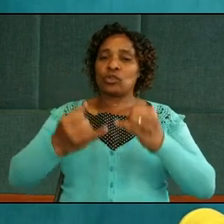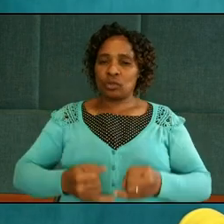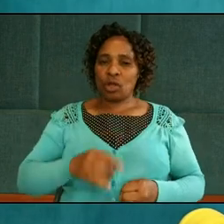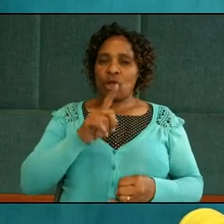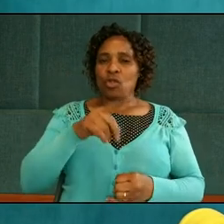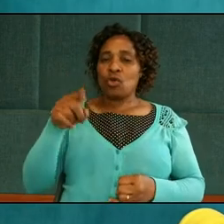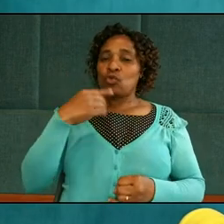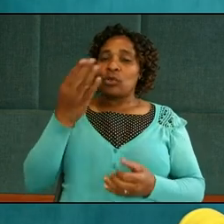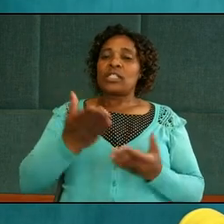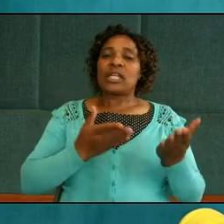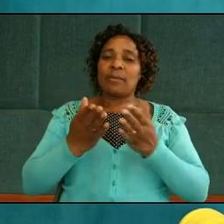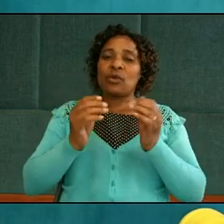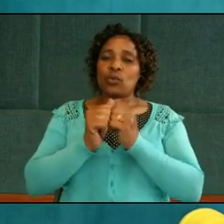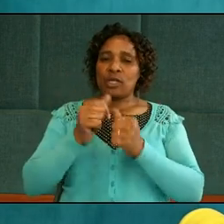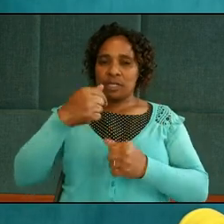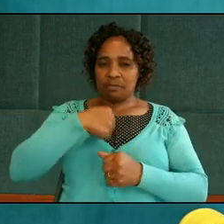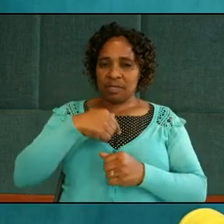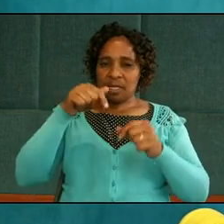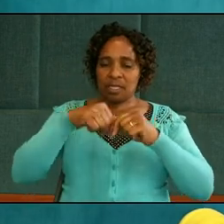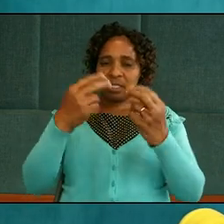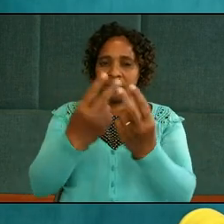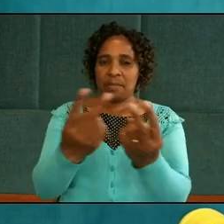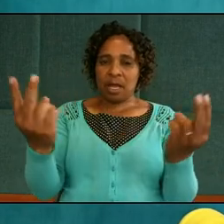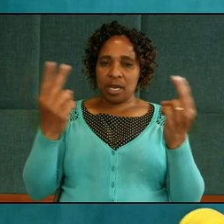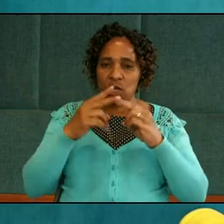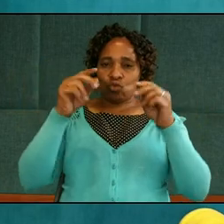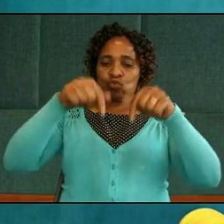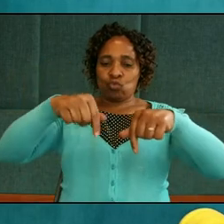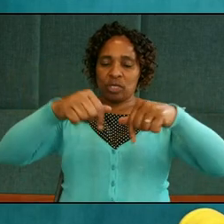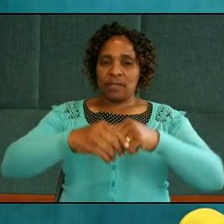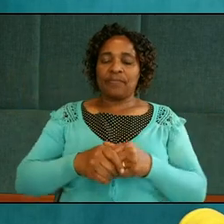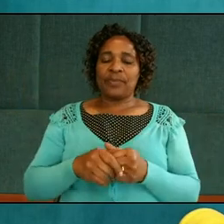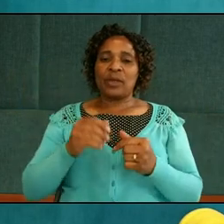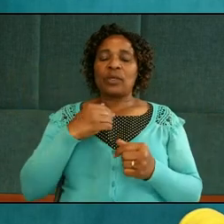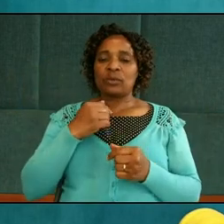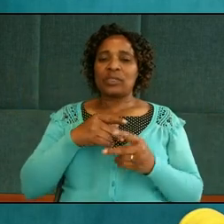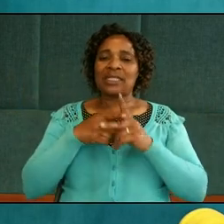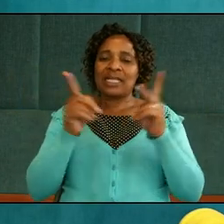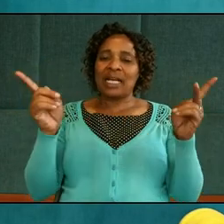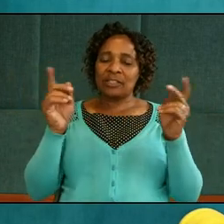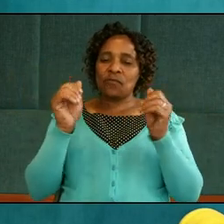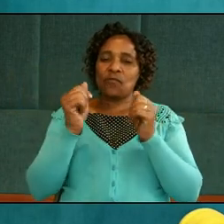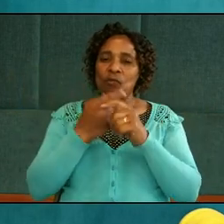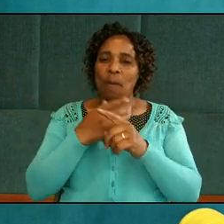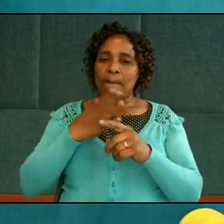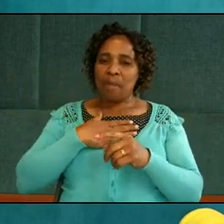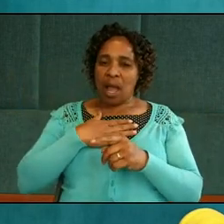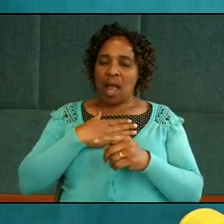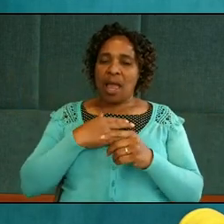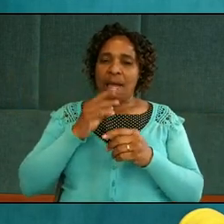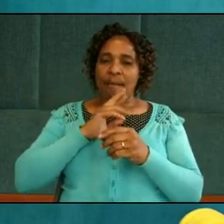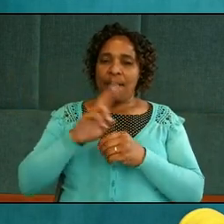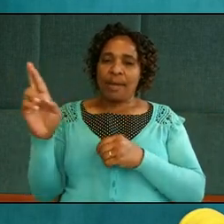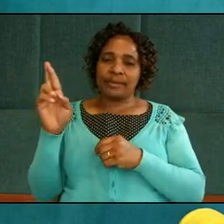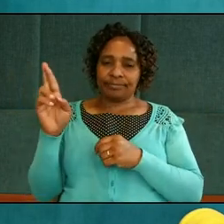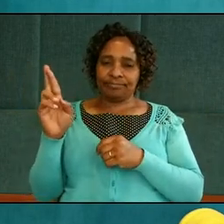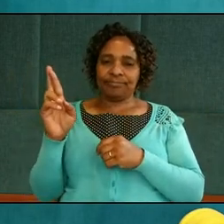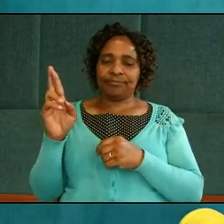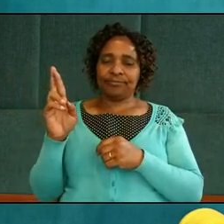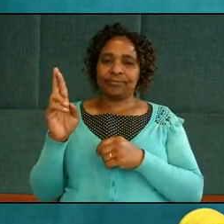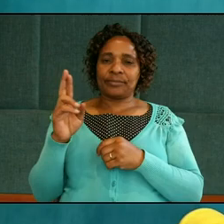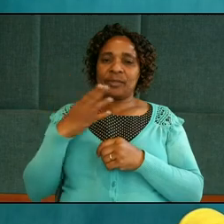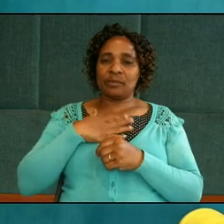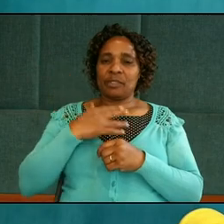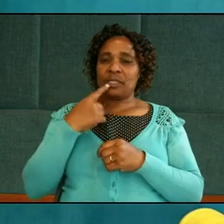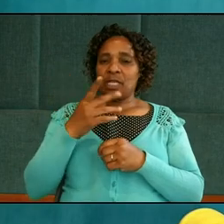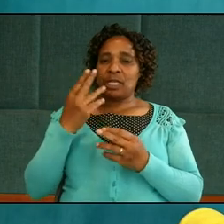those who will be serving with me on the panel today. And I'd like to start from my extreme right. Please say your